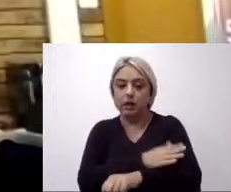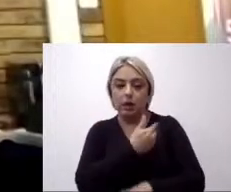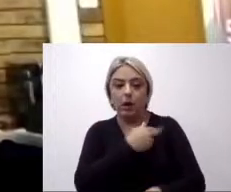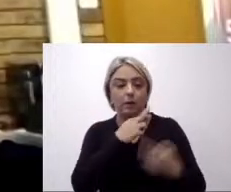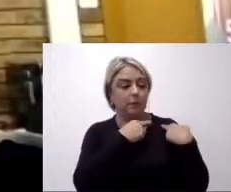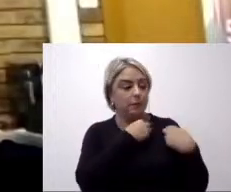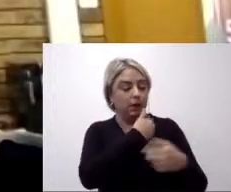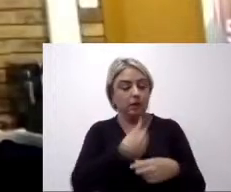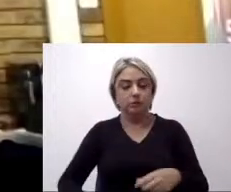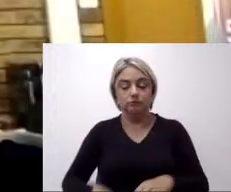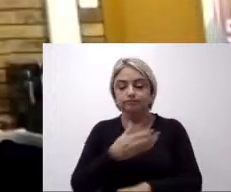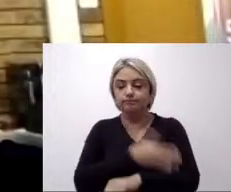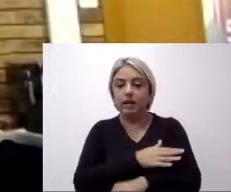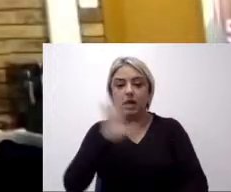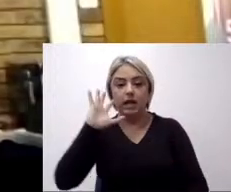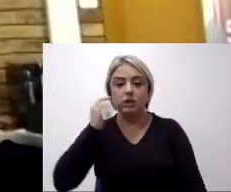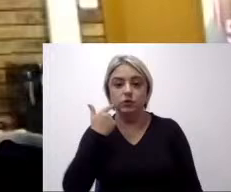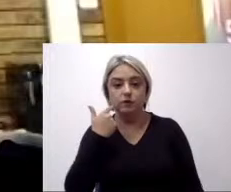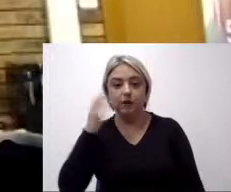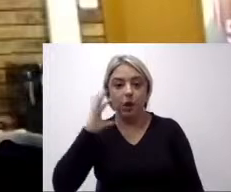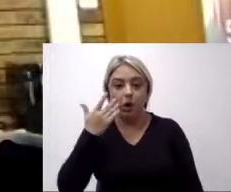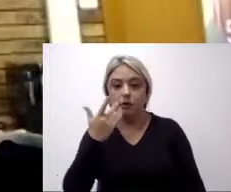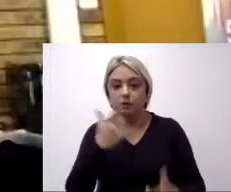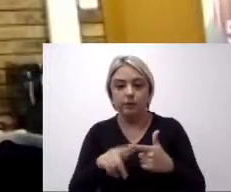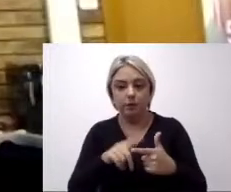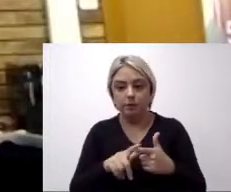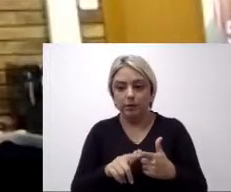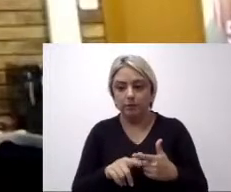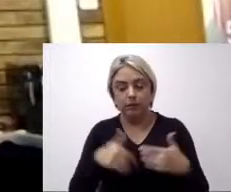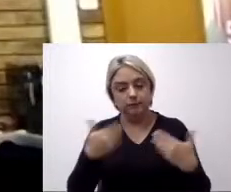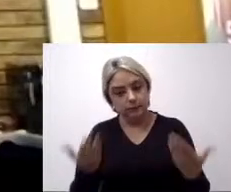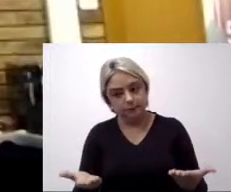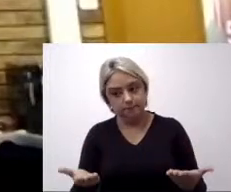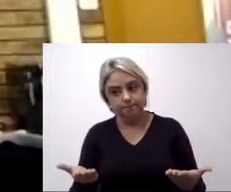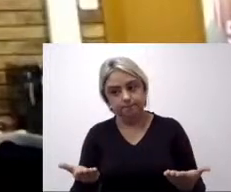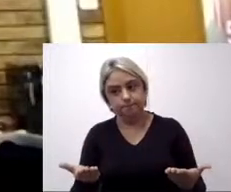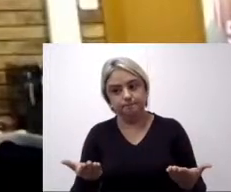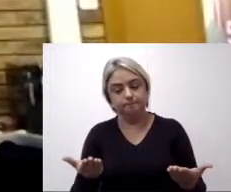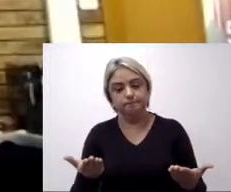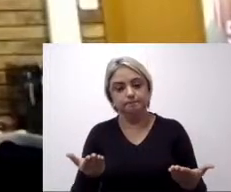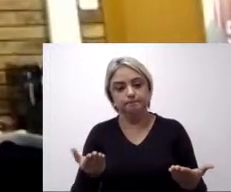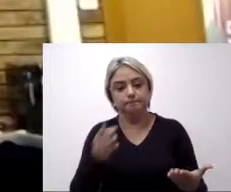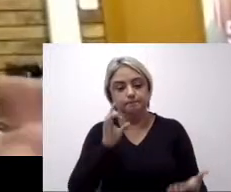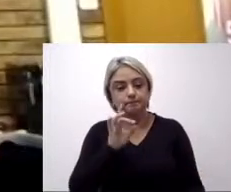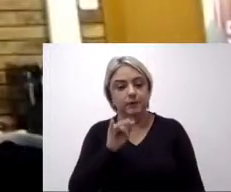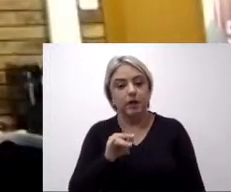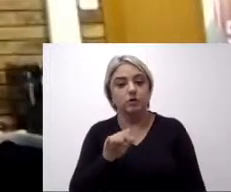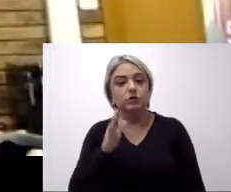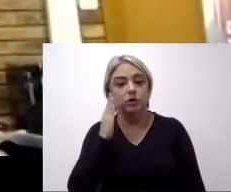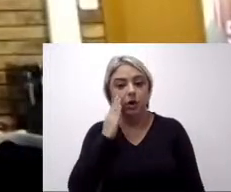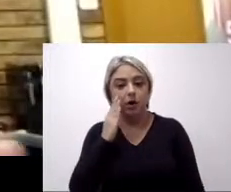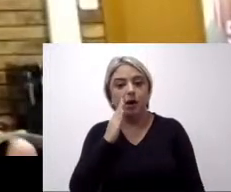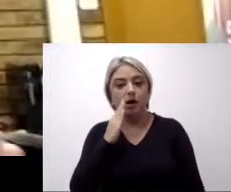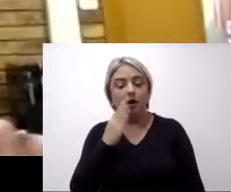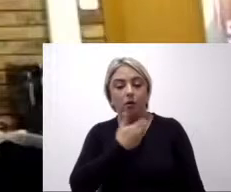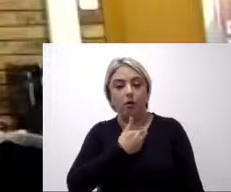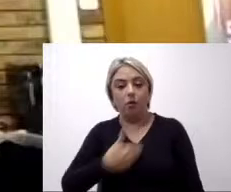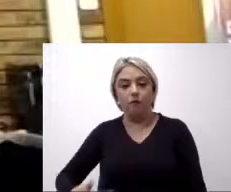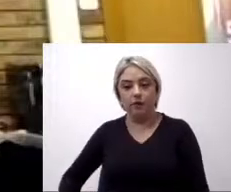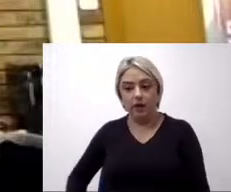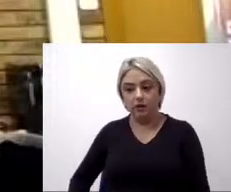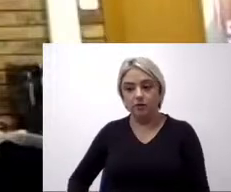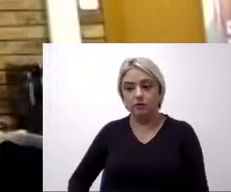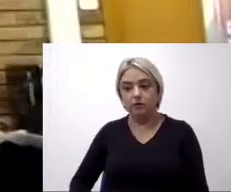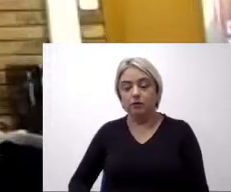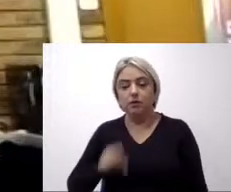unsolved problems. So just consider that the government, most of the problem have no really